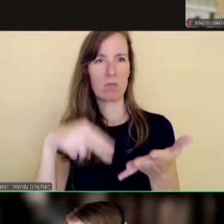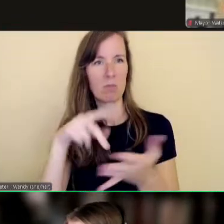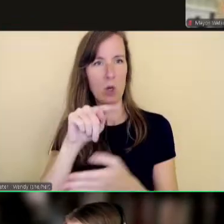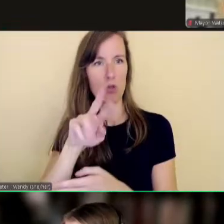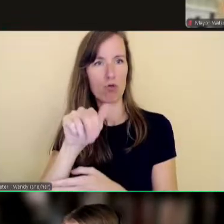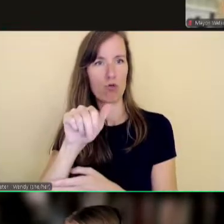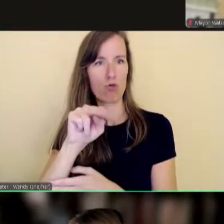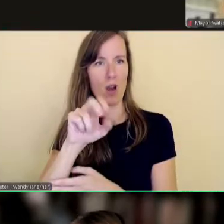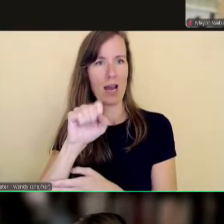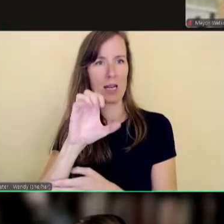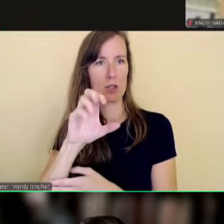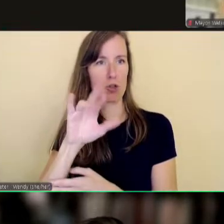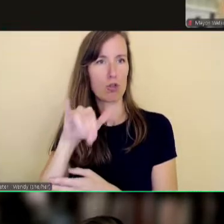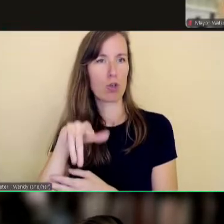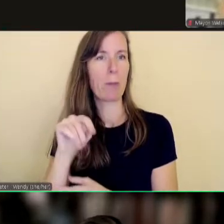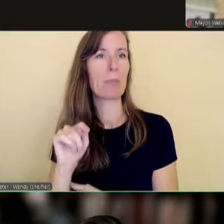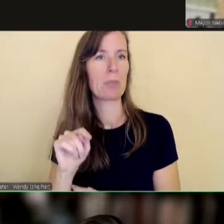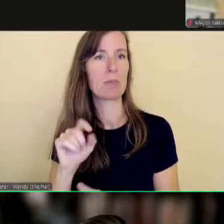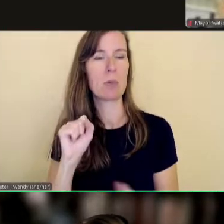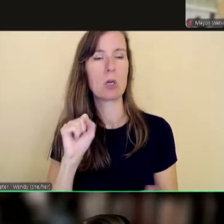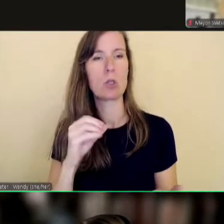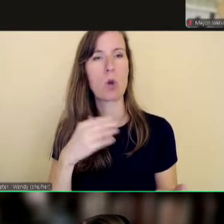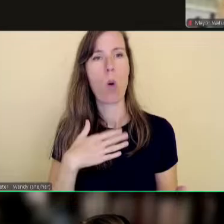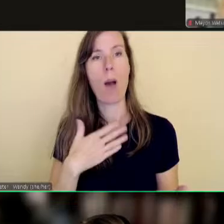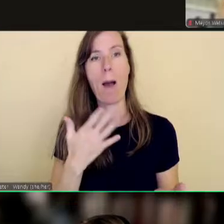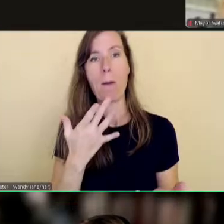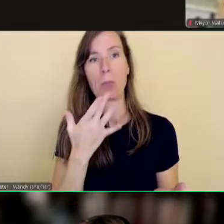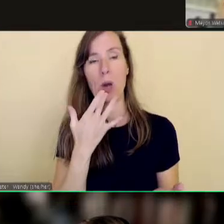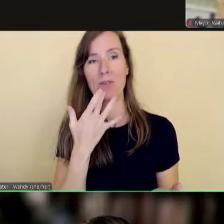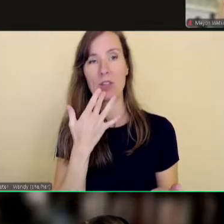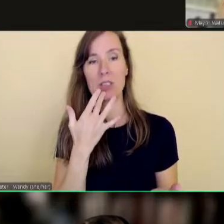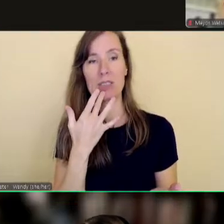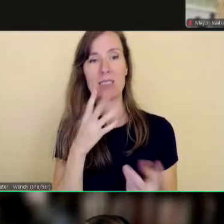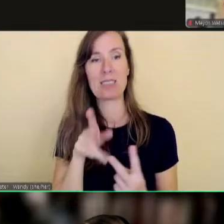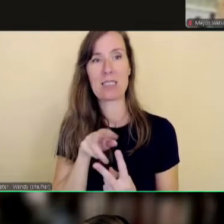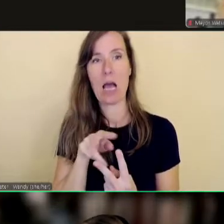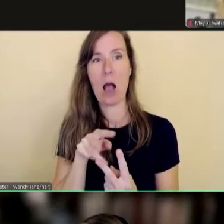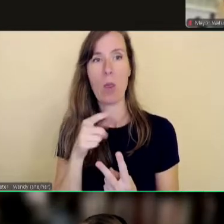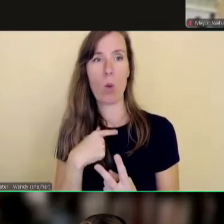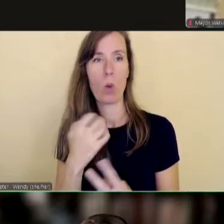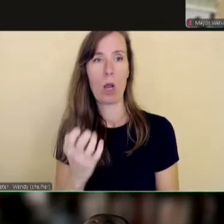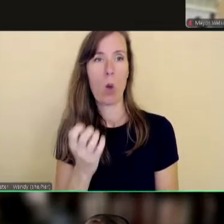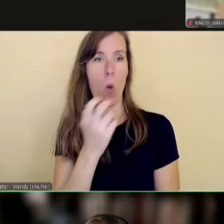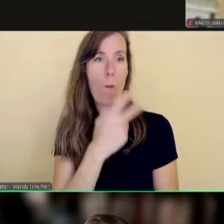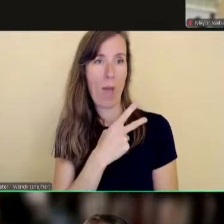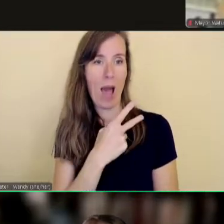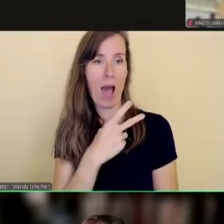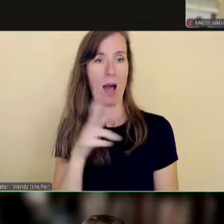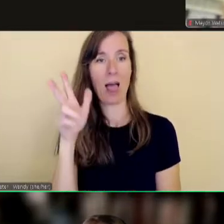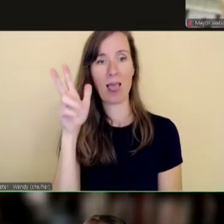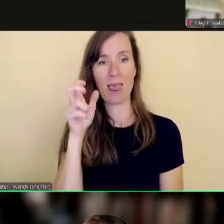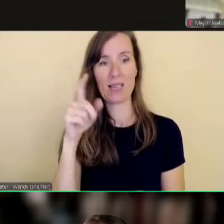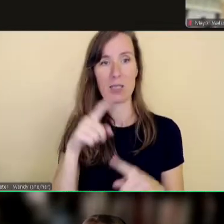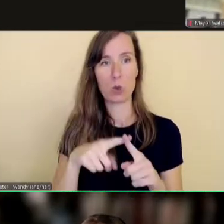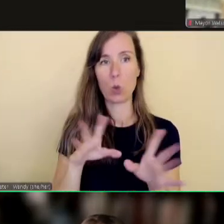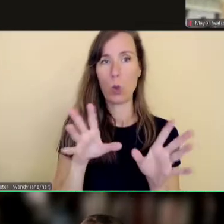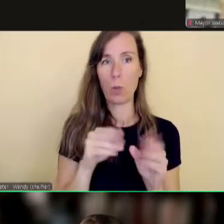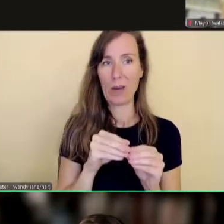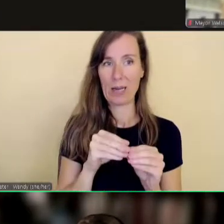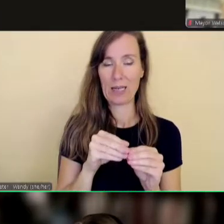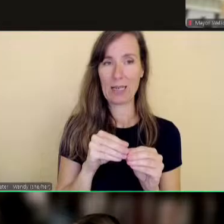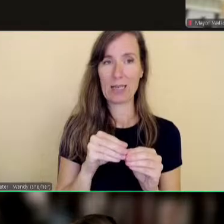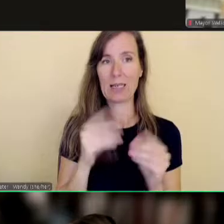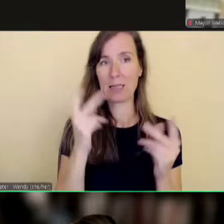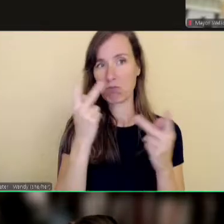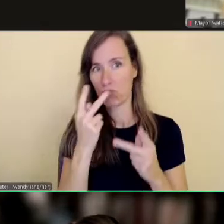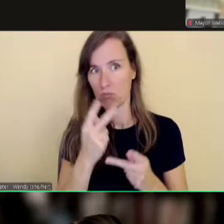my preference would be that either we go back and listen to the meeting to determine whether this